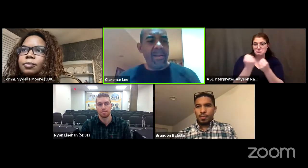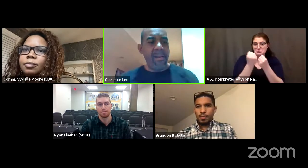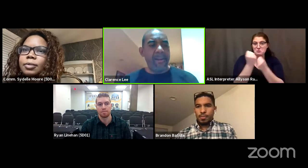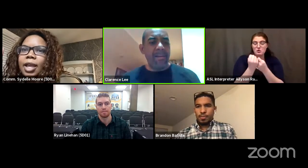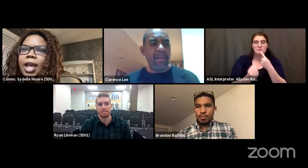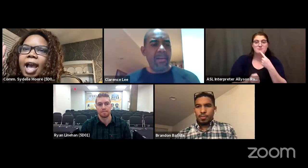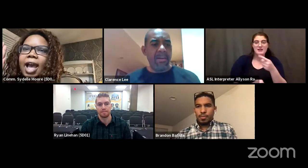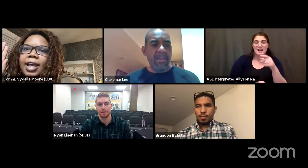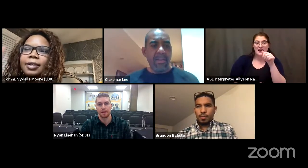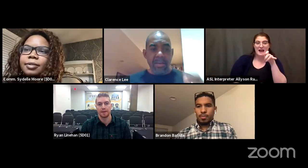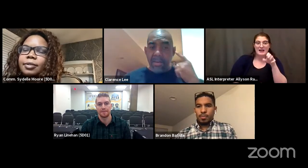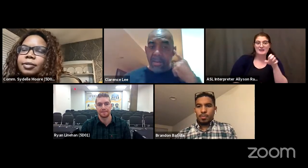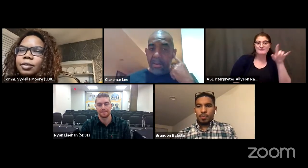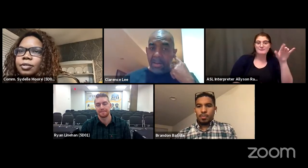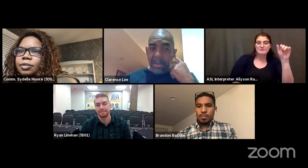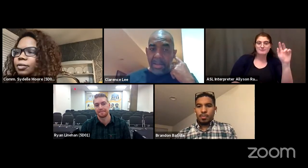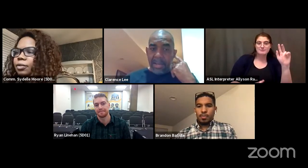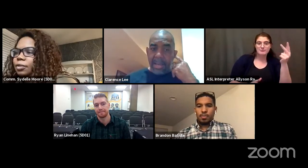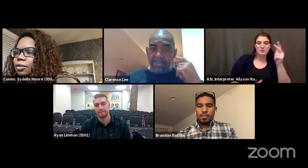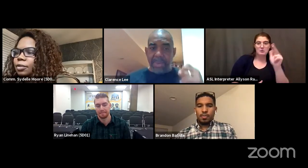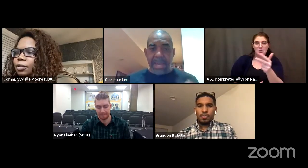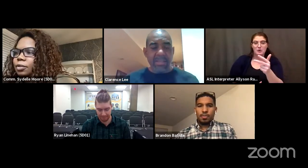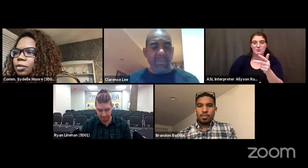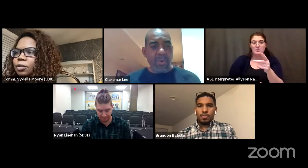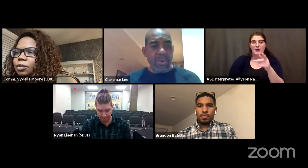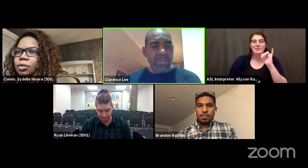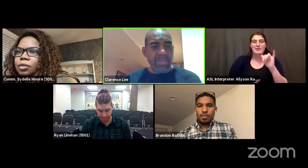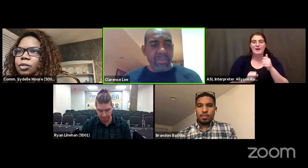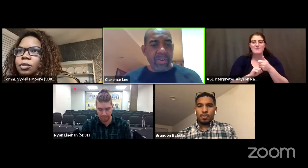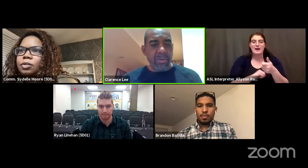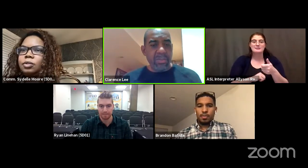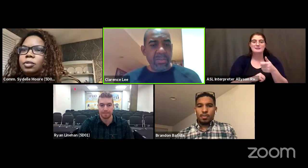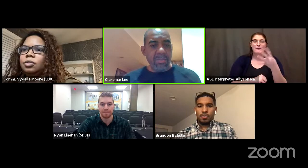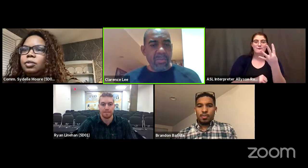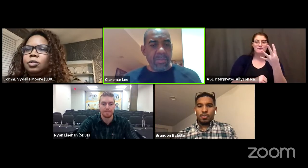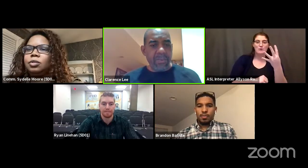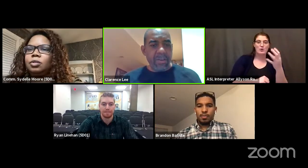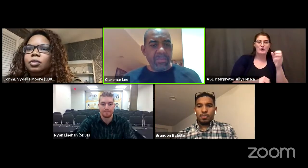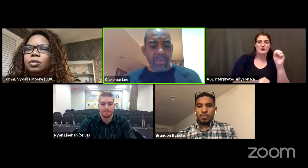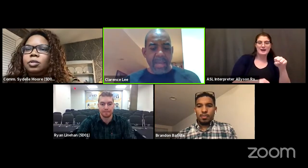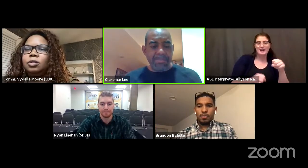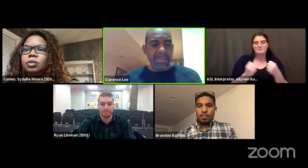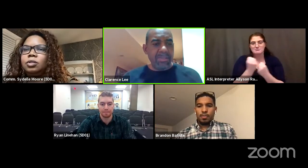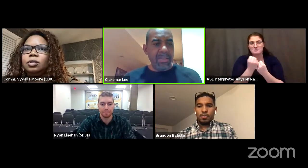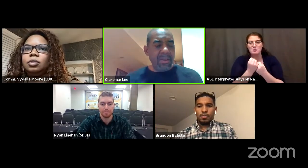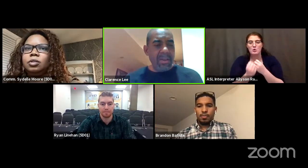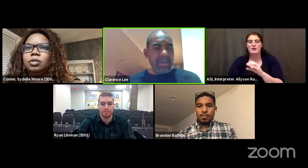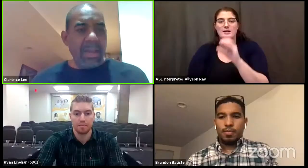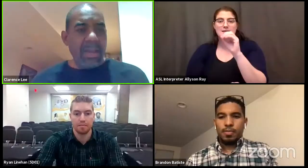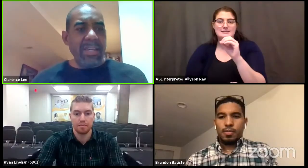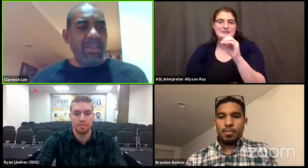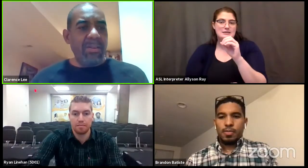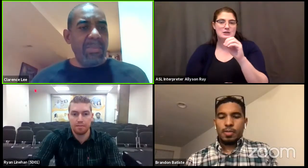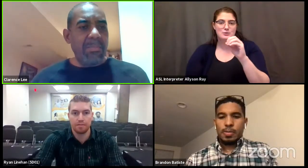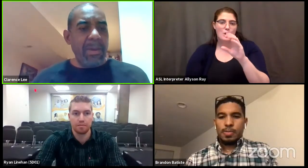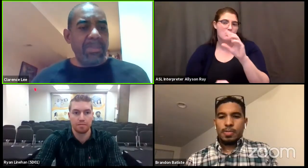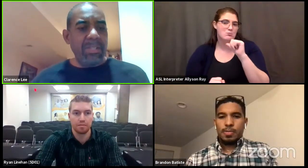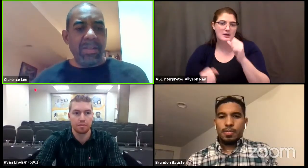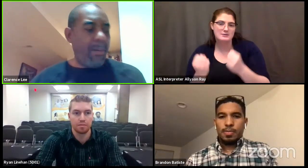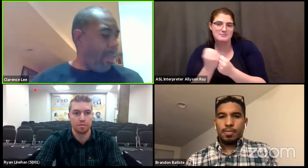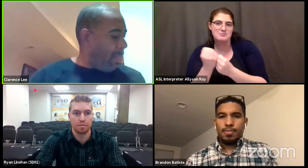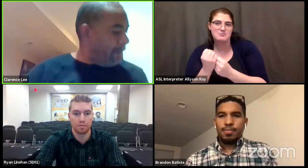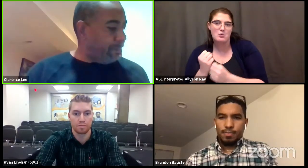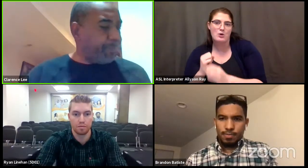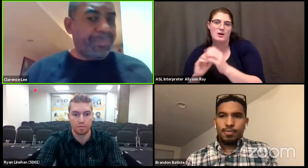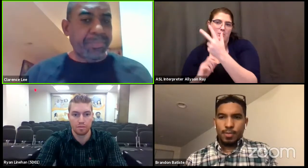aye. Aye. And that passes 4-0 with 3 absence. Okay, thank you, Mr.